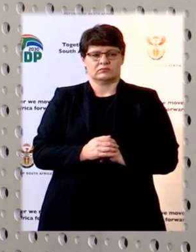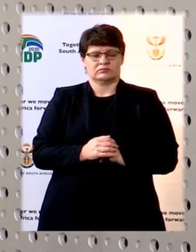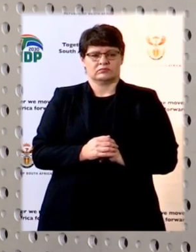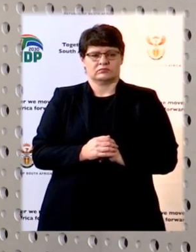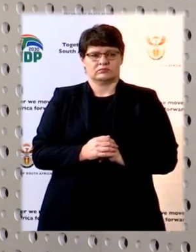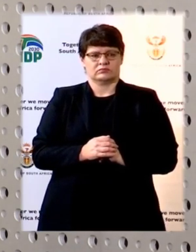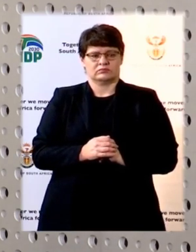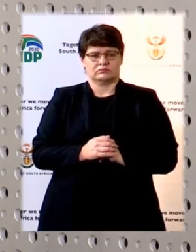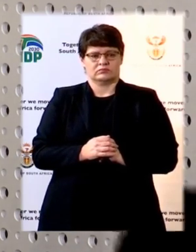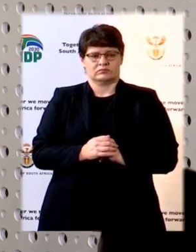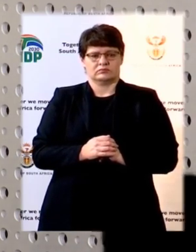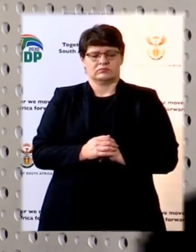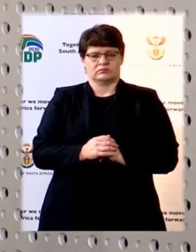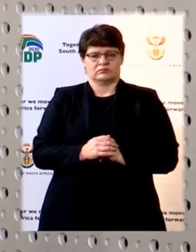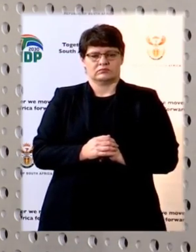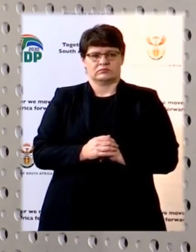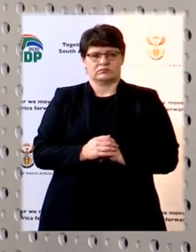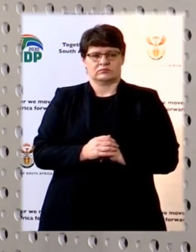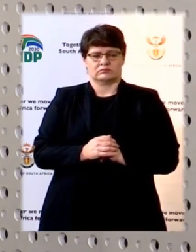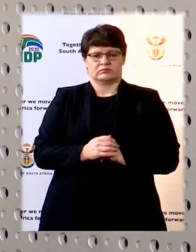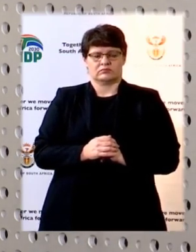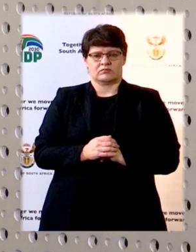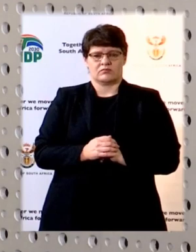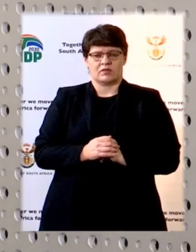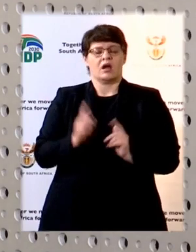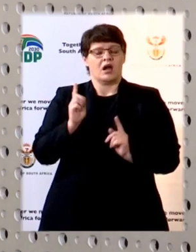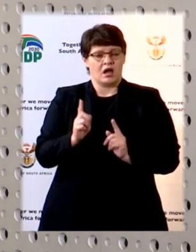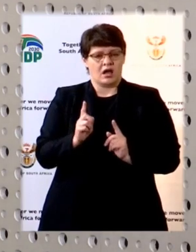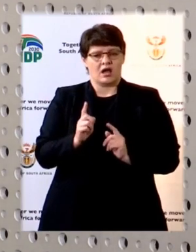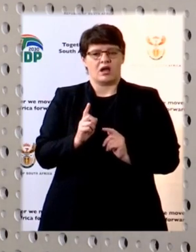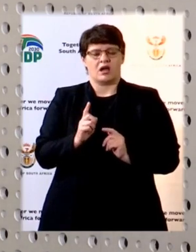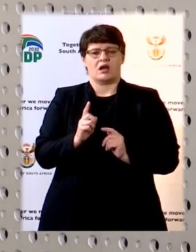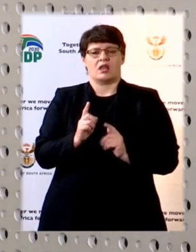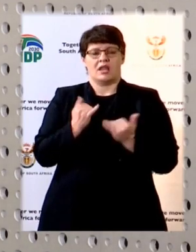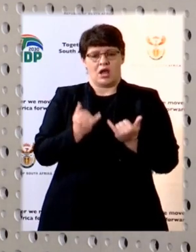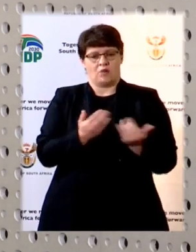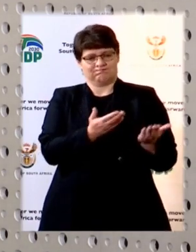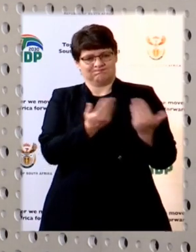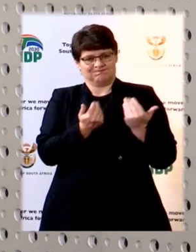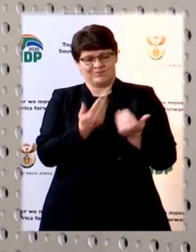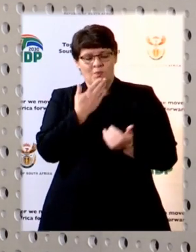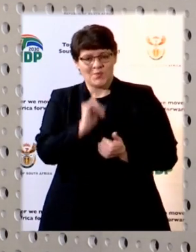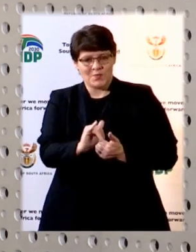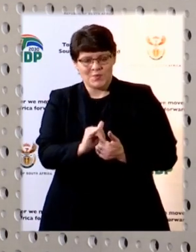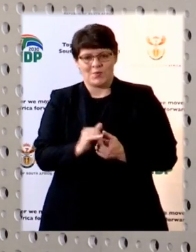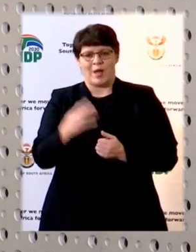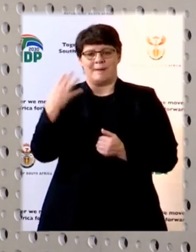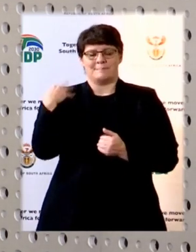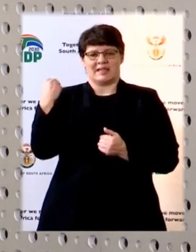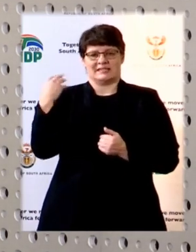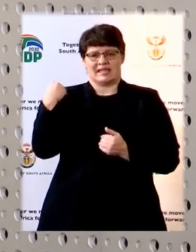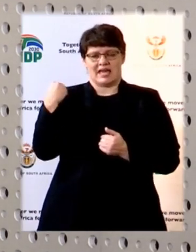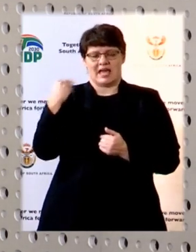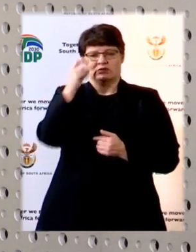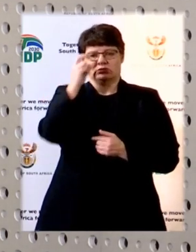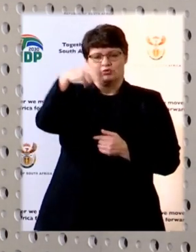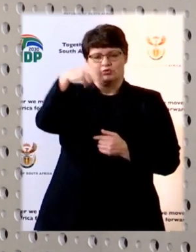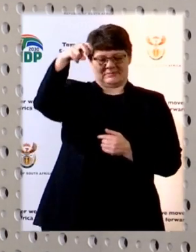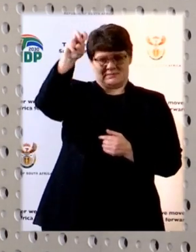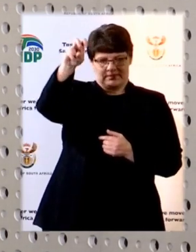Without any further ado, we will call upon the Minister of